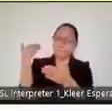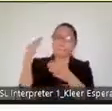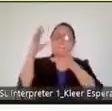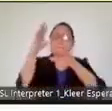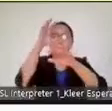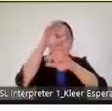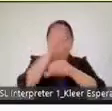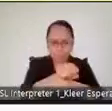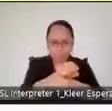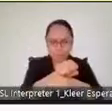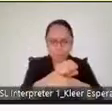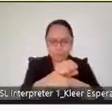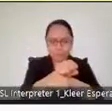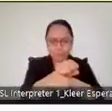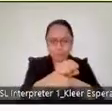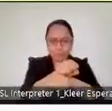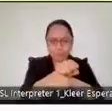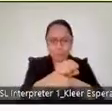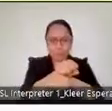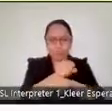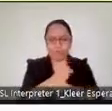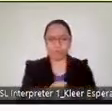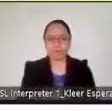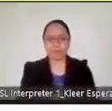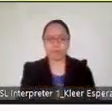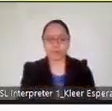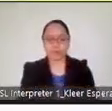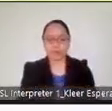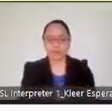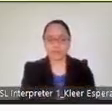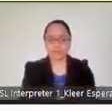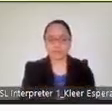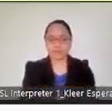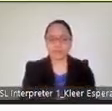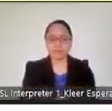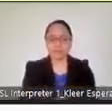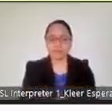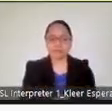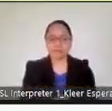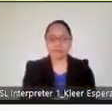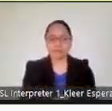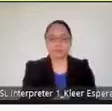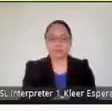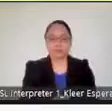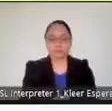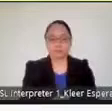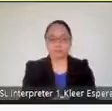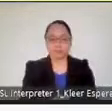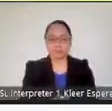ribuk kasut atawen